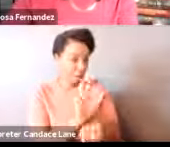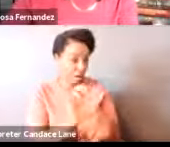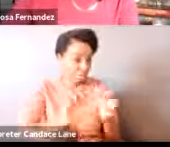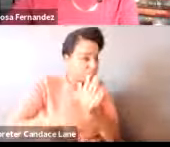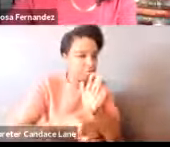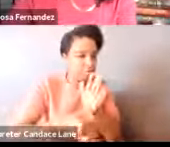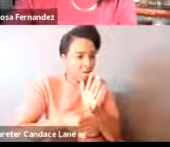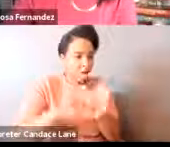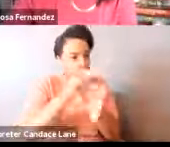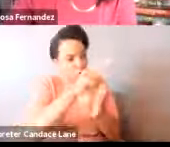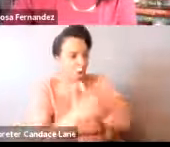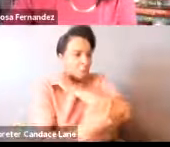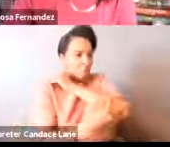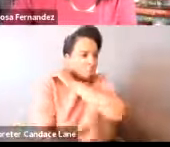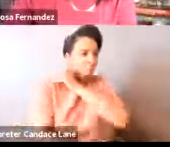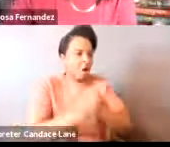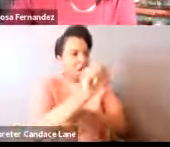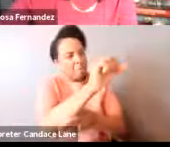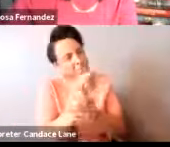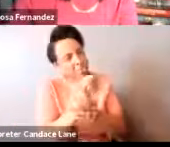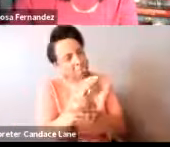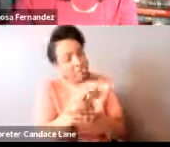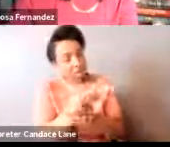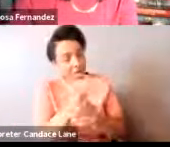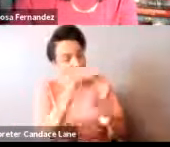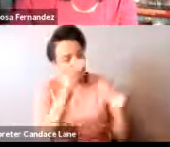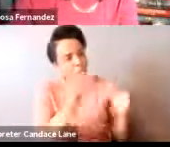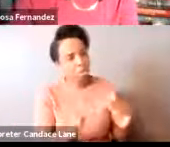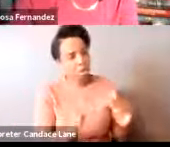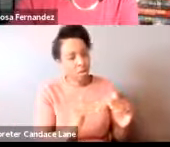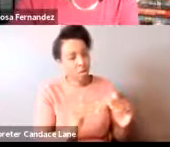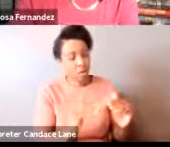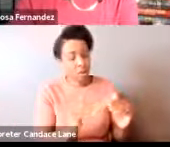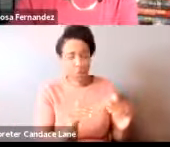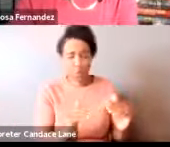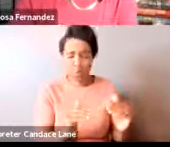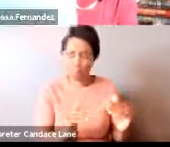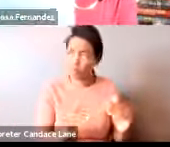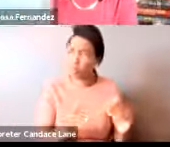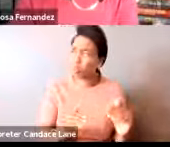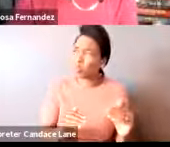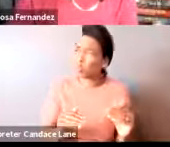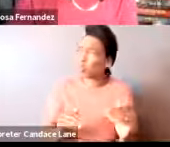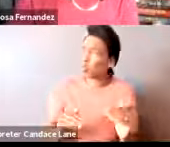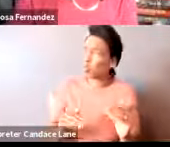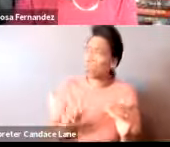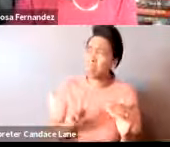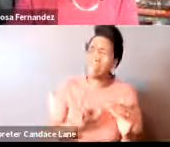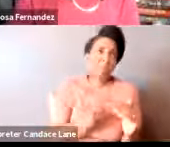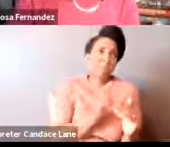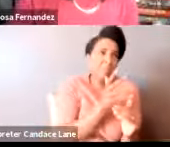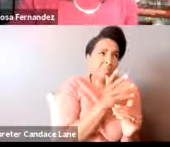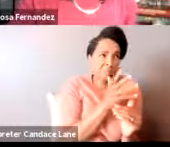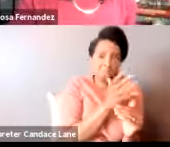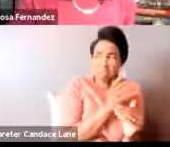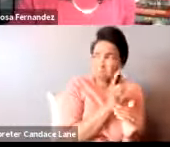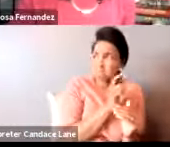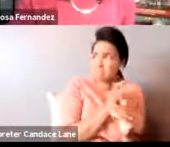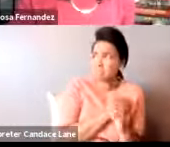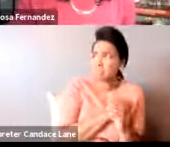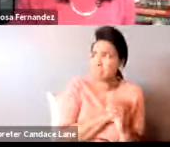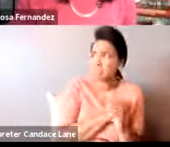poor, to put me in my place. 1980, just the year of my first encounter with race, the year